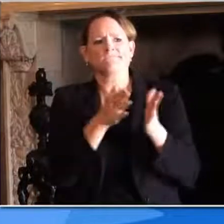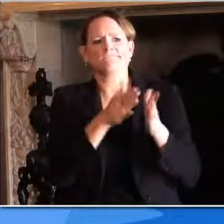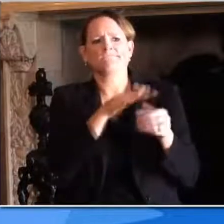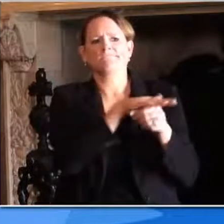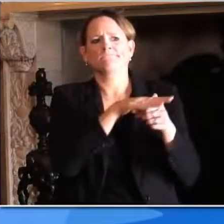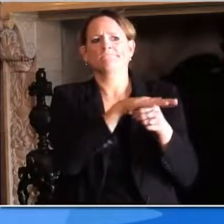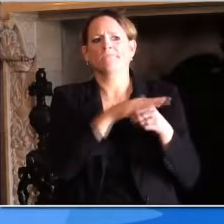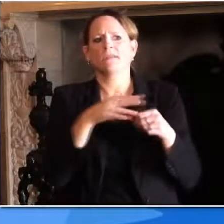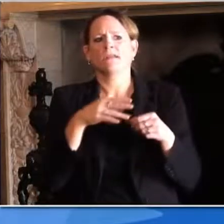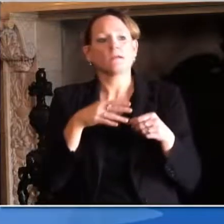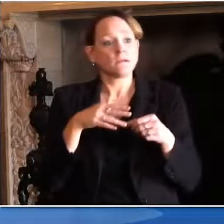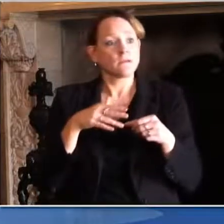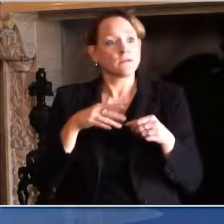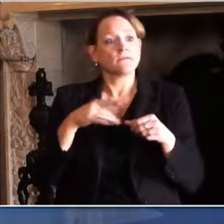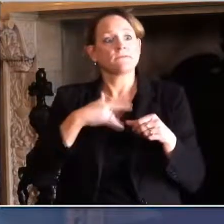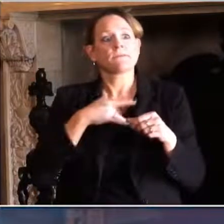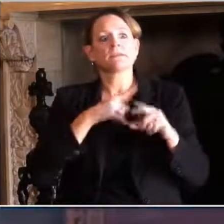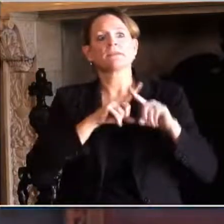Well, as I said before,